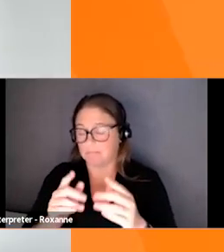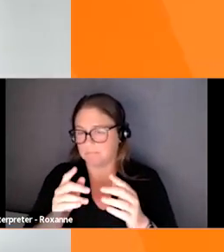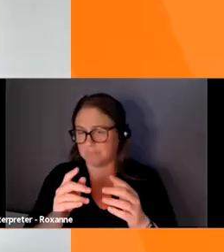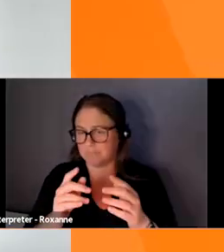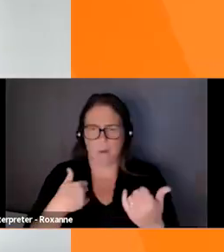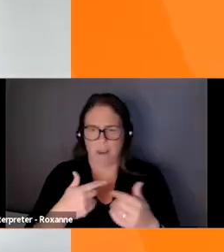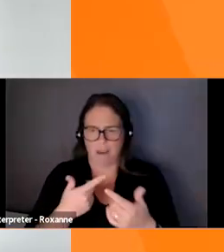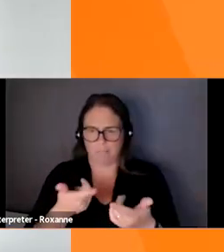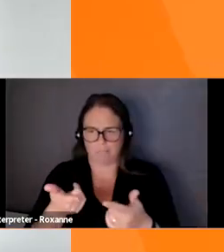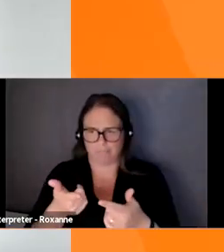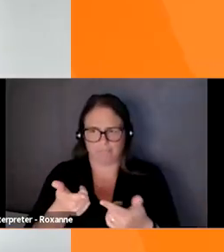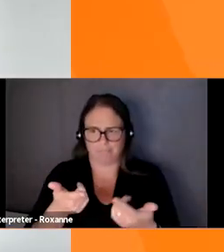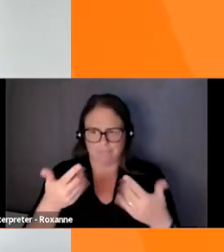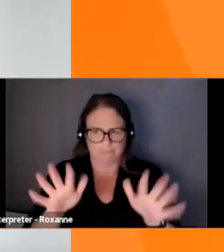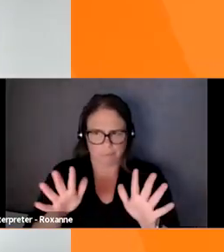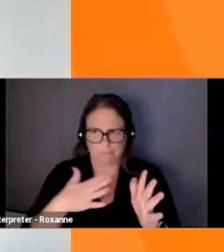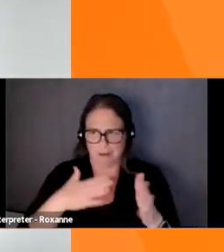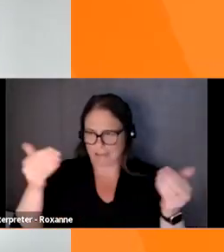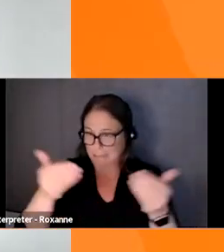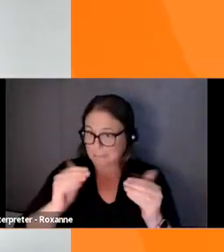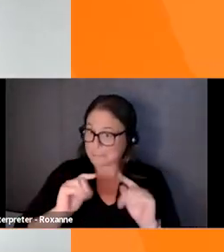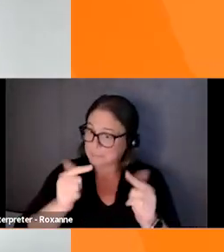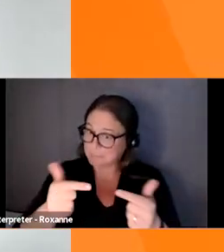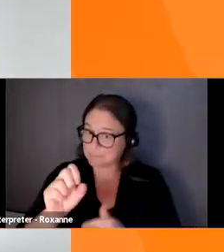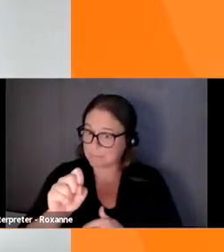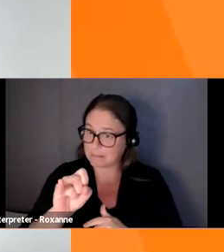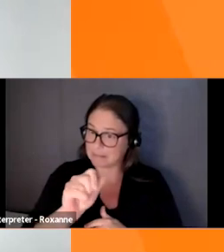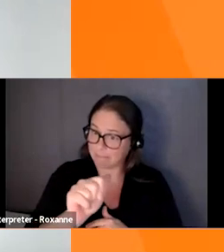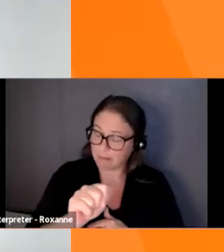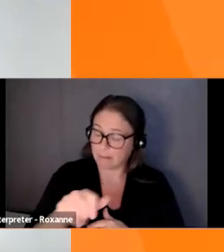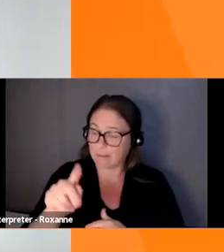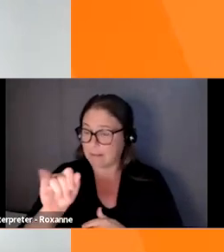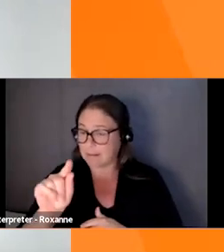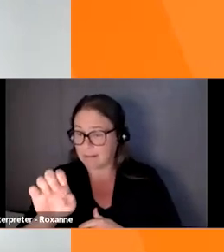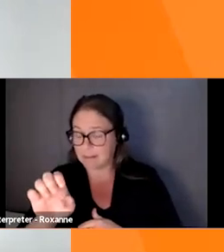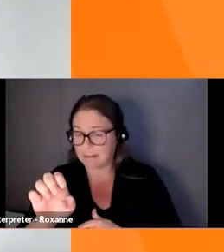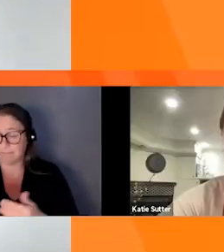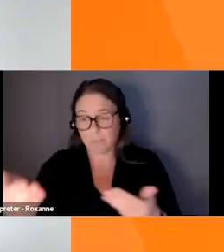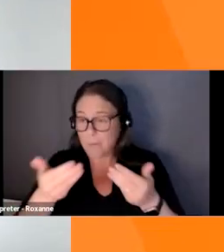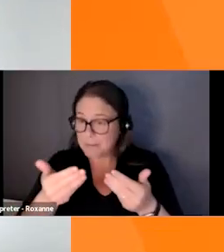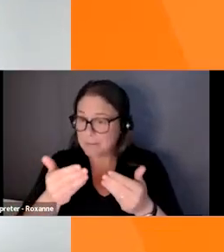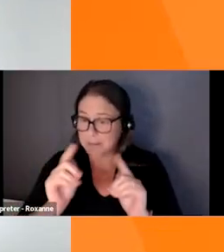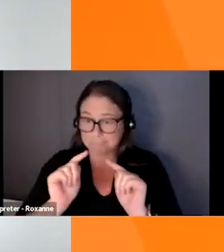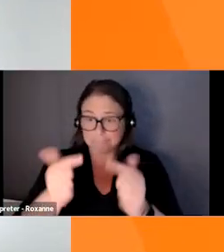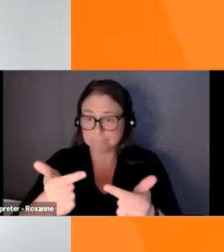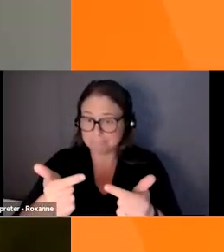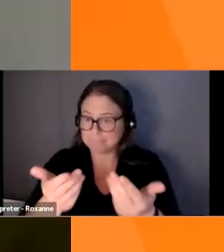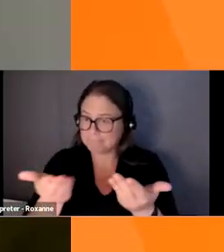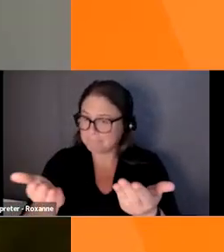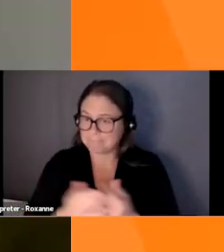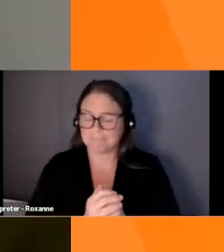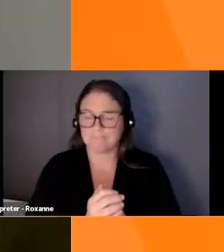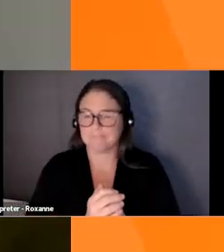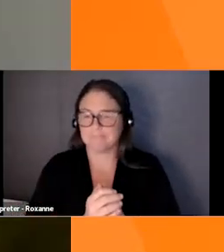now, and I'm going to hand things over to Sylvia and Katie. So welcome, and over to you. Thank you